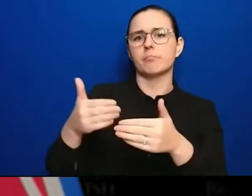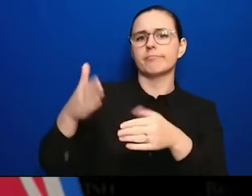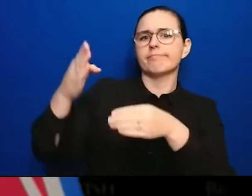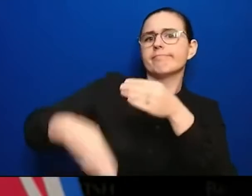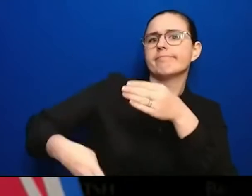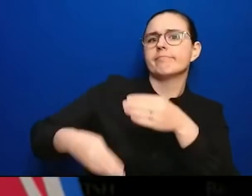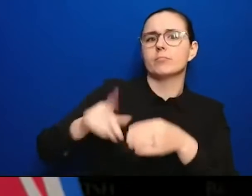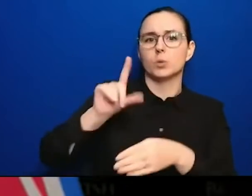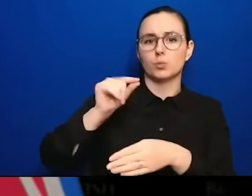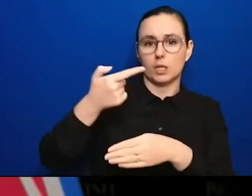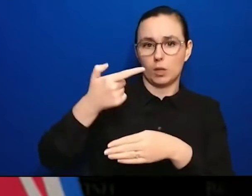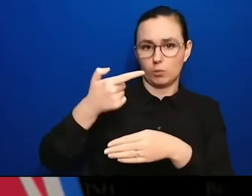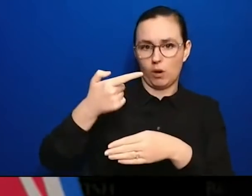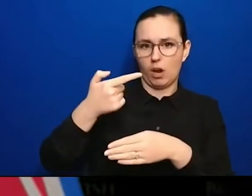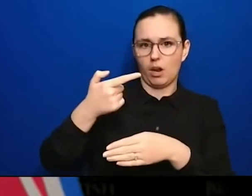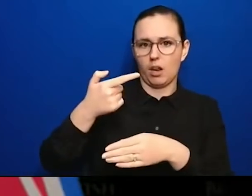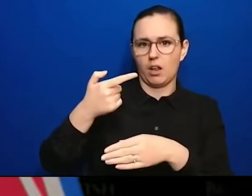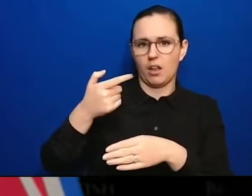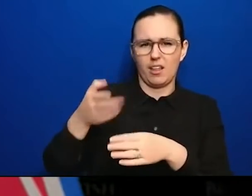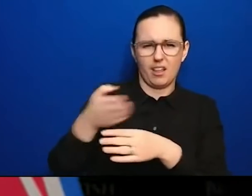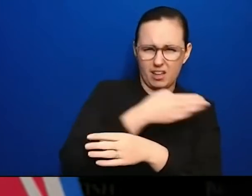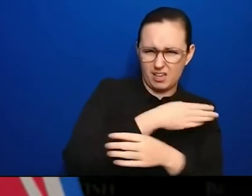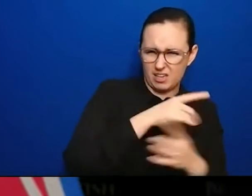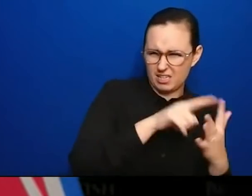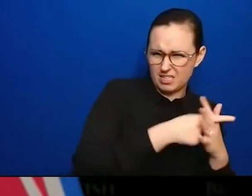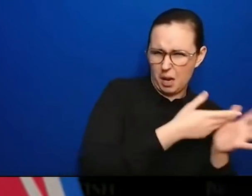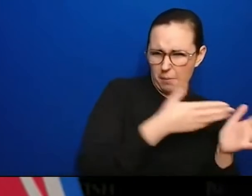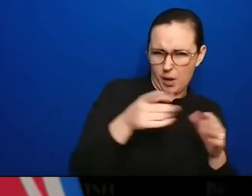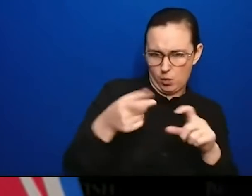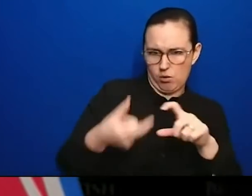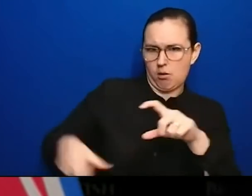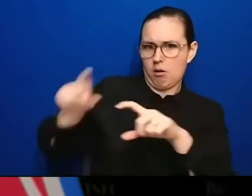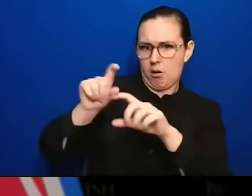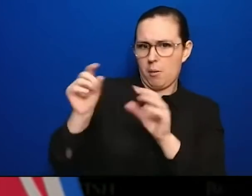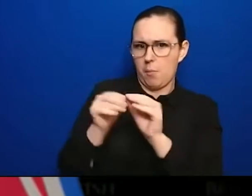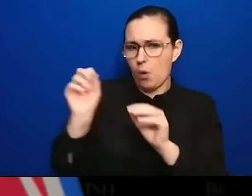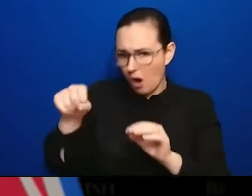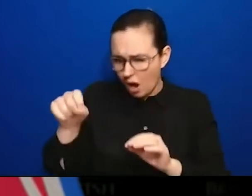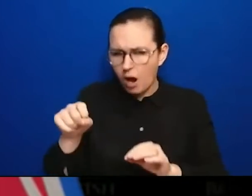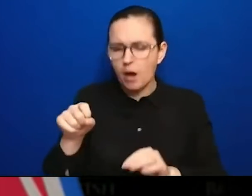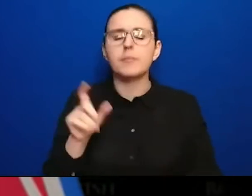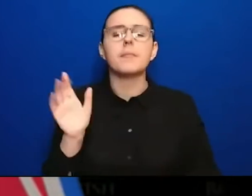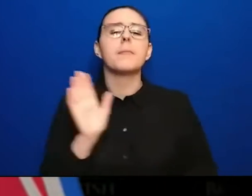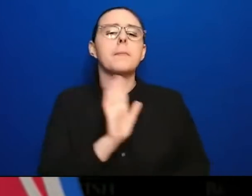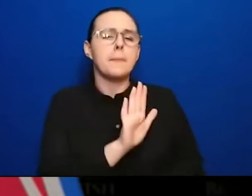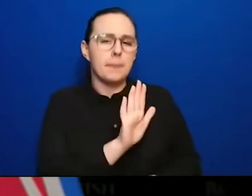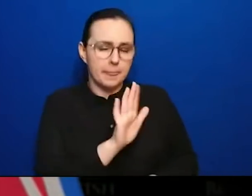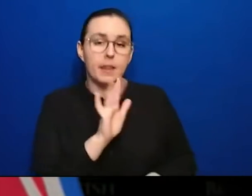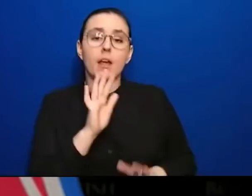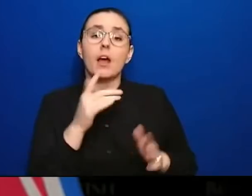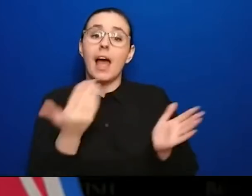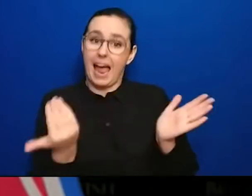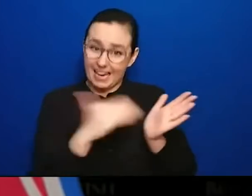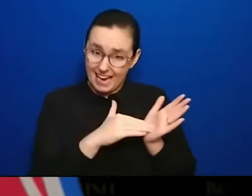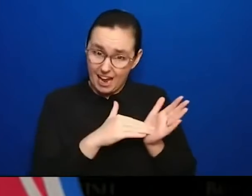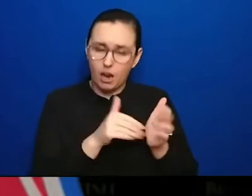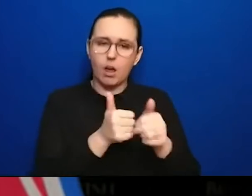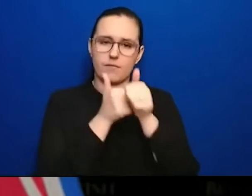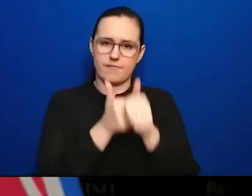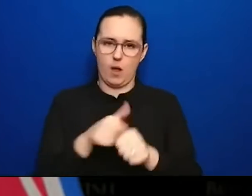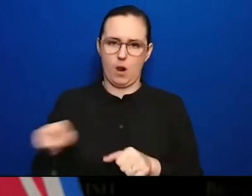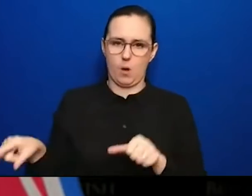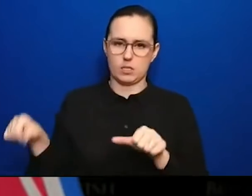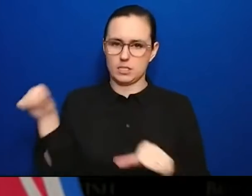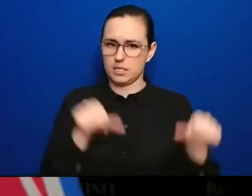science says, not just our science, the National Advisory Committee and ourselves say, that's a 6 months